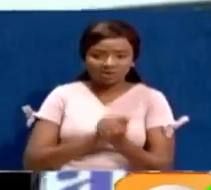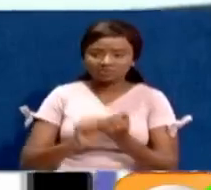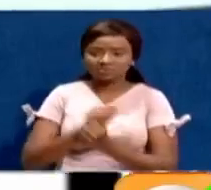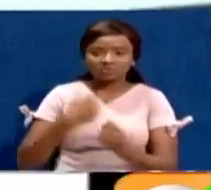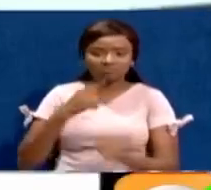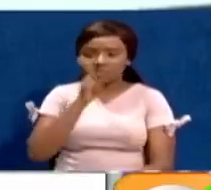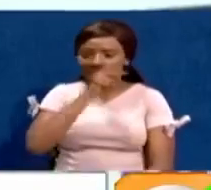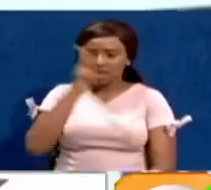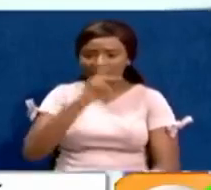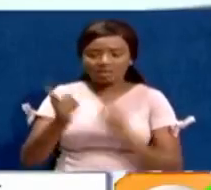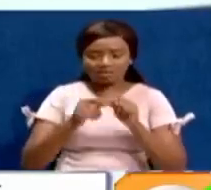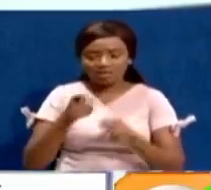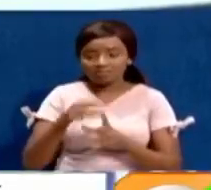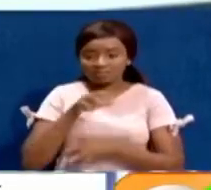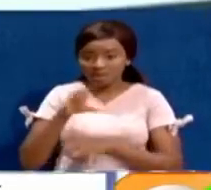mimi nikapiga nduru